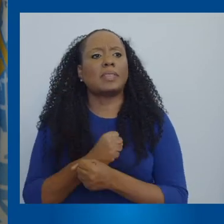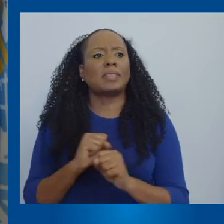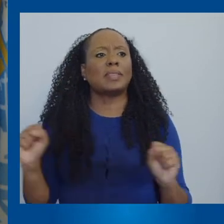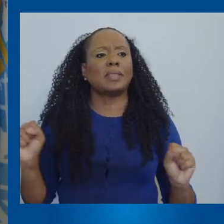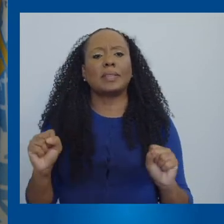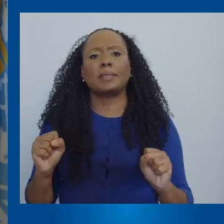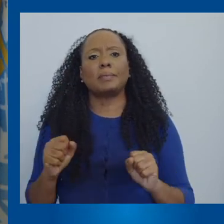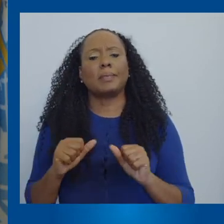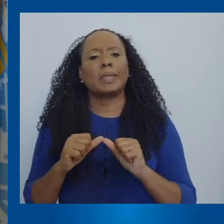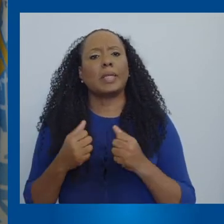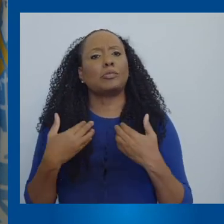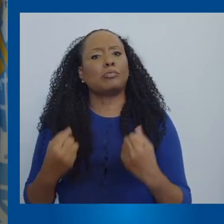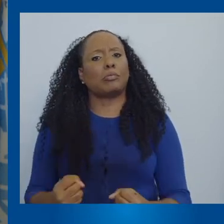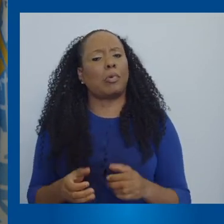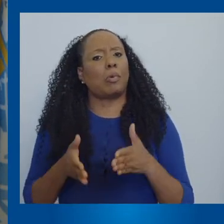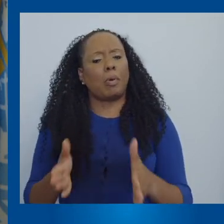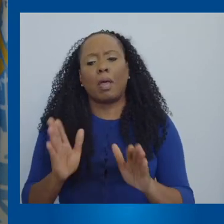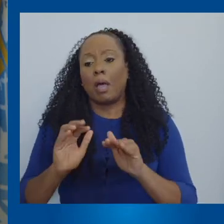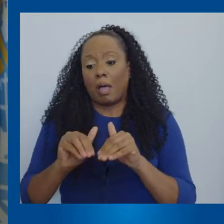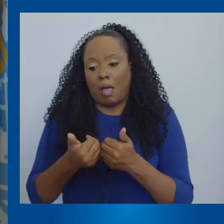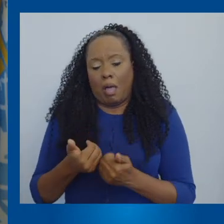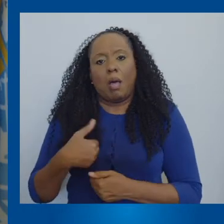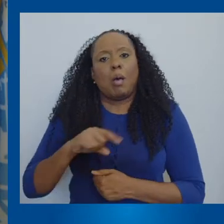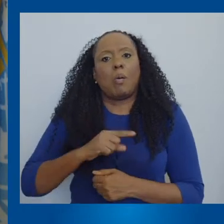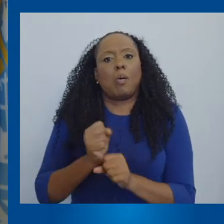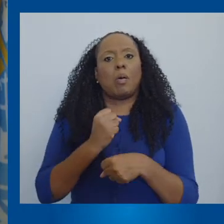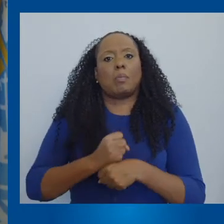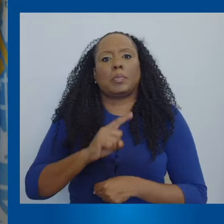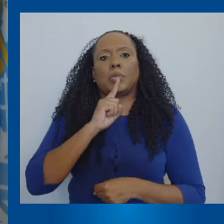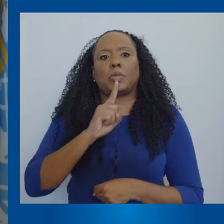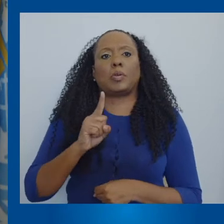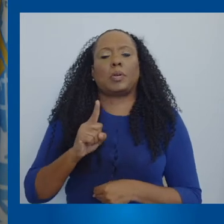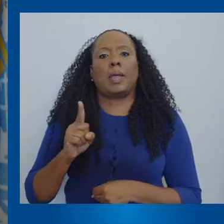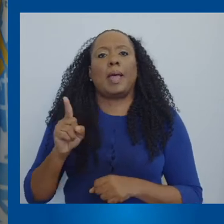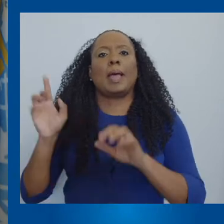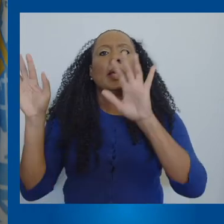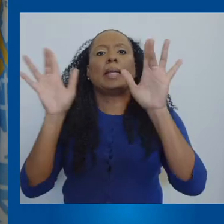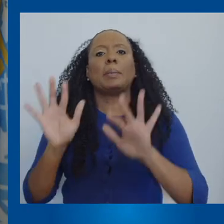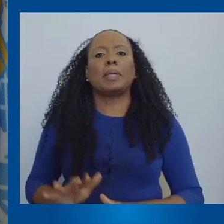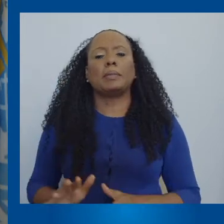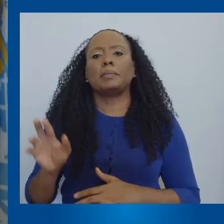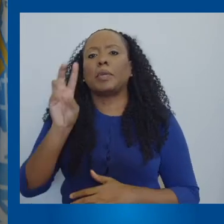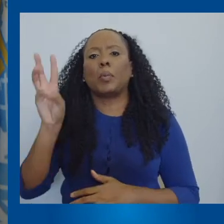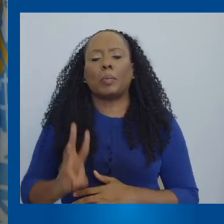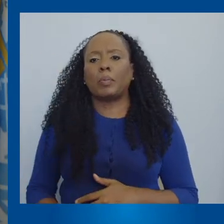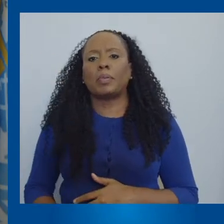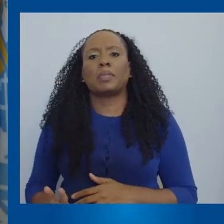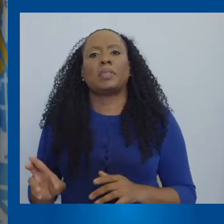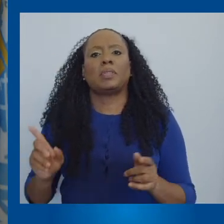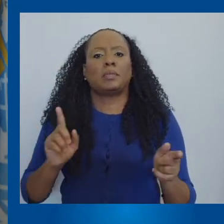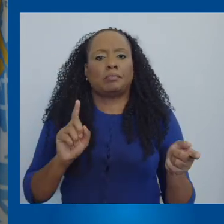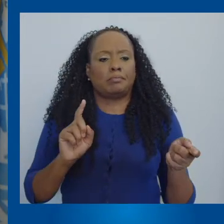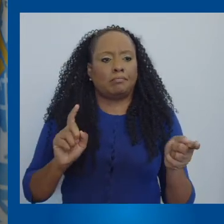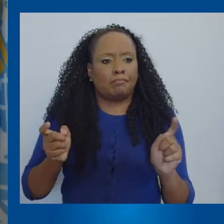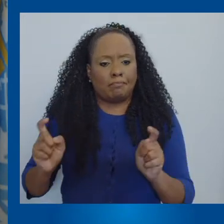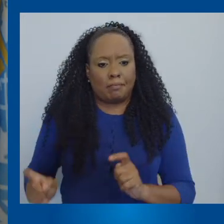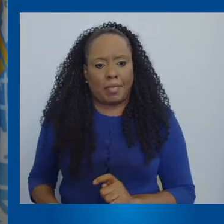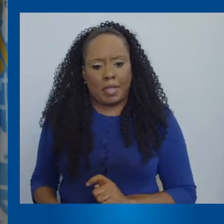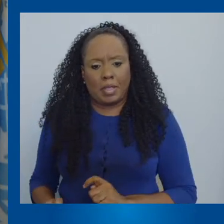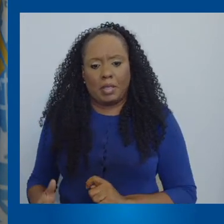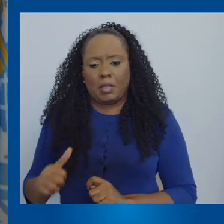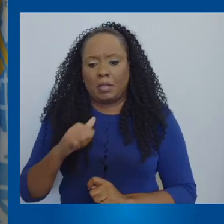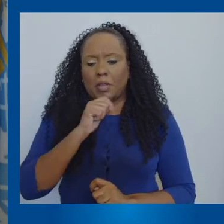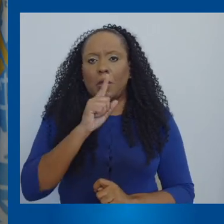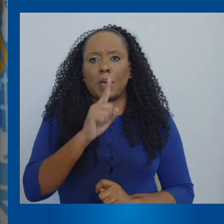way? How do we ensure that we don't have that climate runaway situation that we have right now? So it will